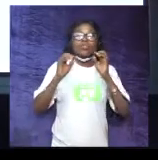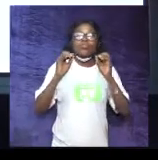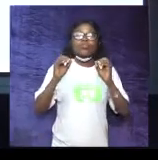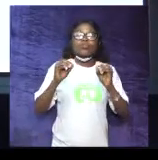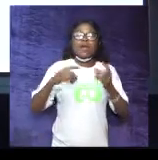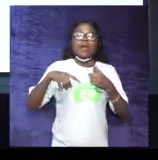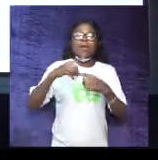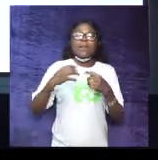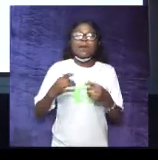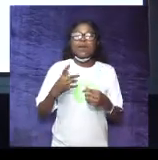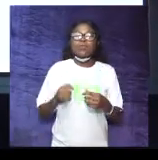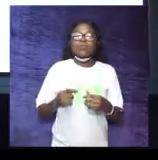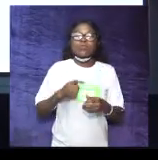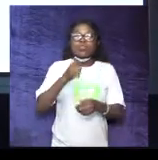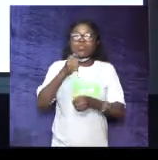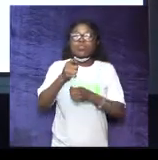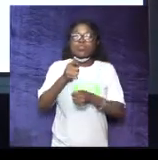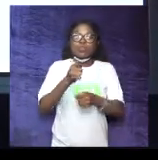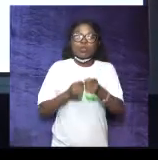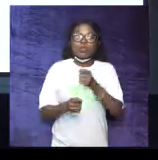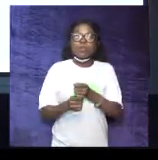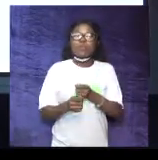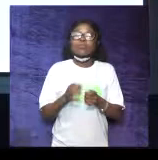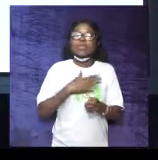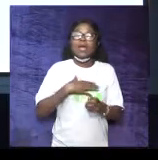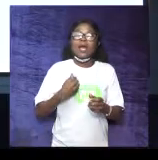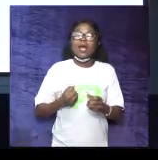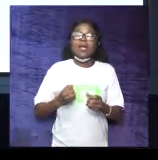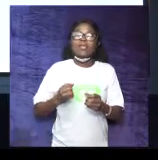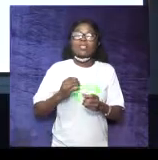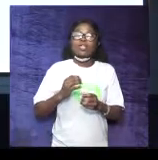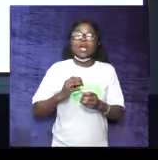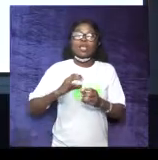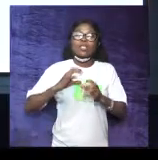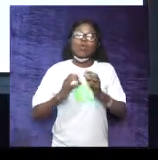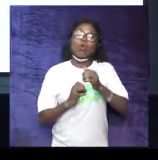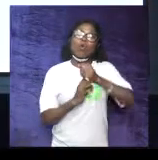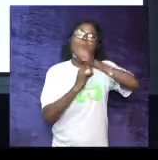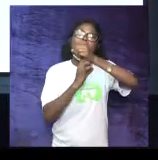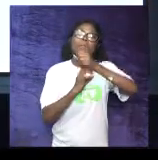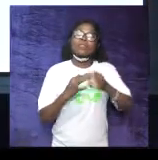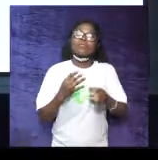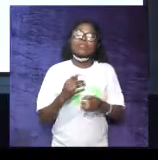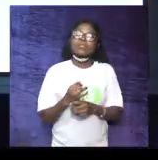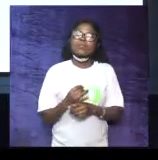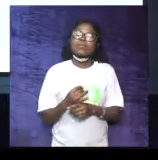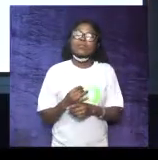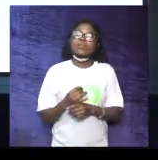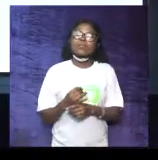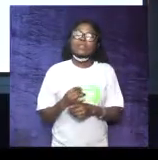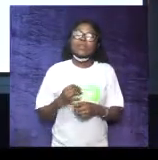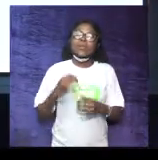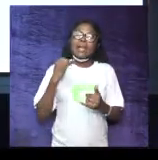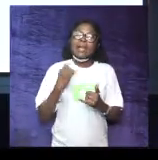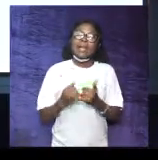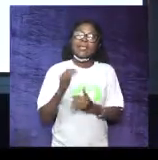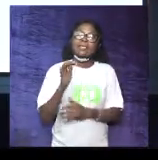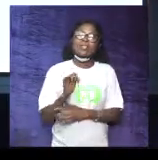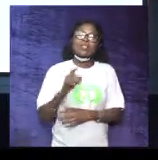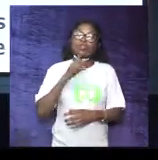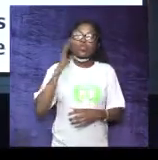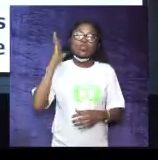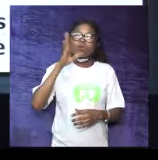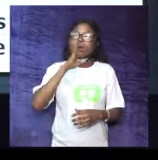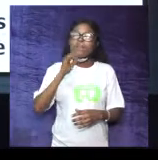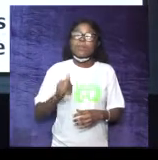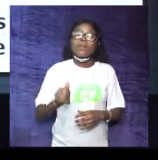we are now talking about two different types of angles again. Like I have promised you, I have a song to wrap up everything for you. Finally,